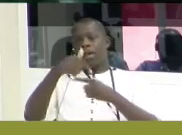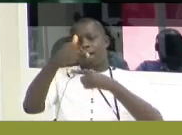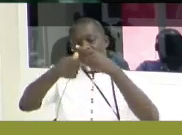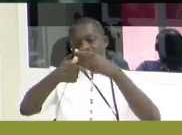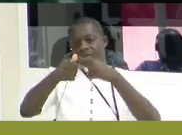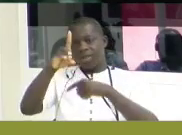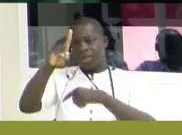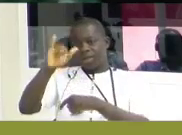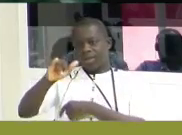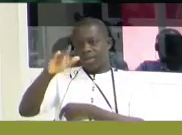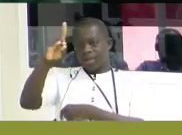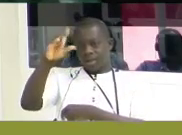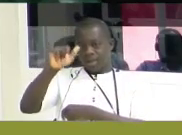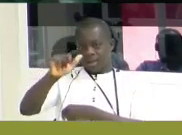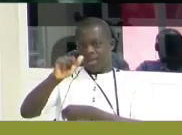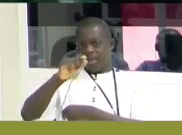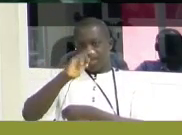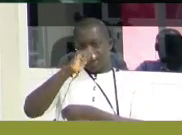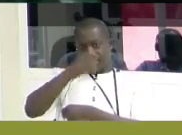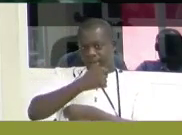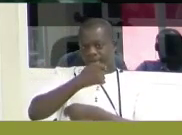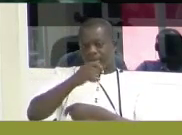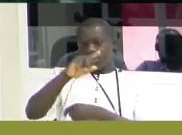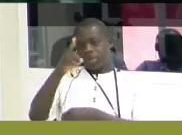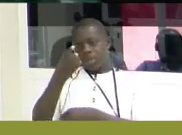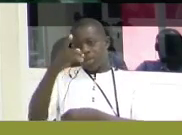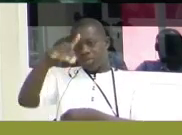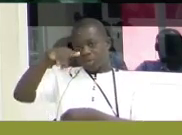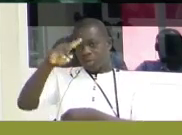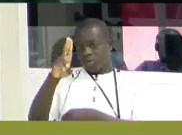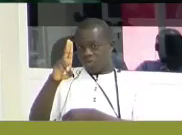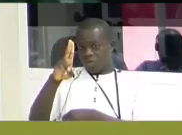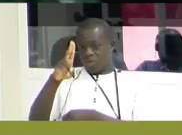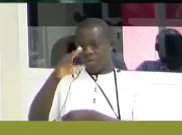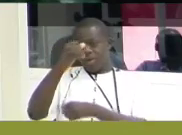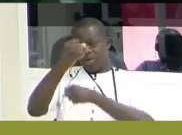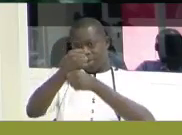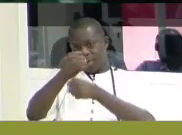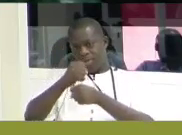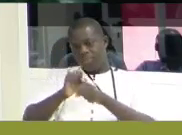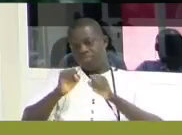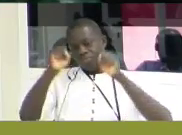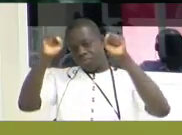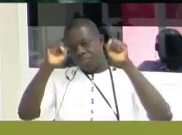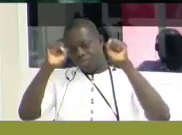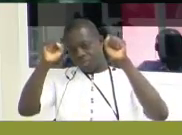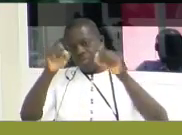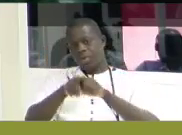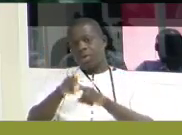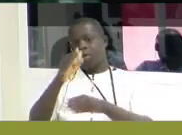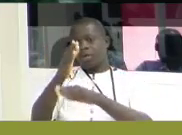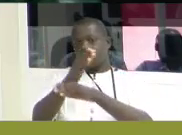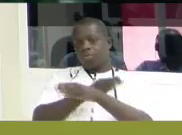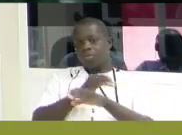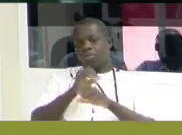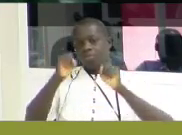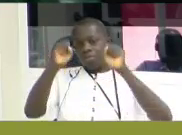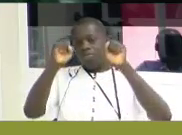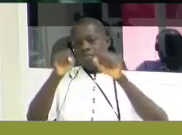death, the GPU organized the procession. And before the procession